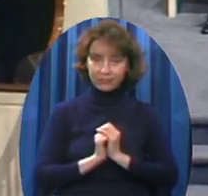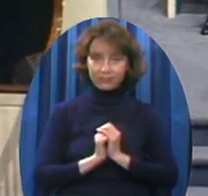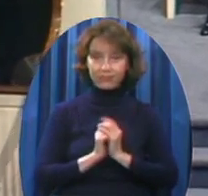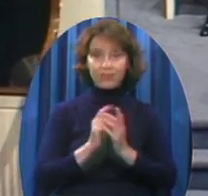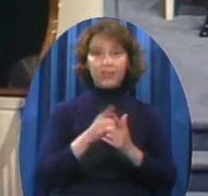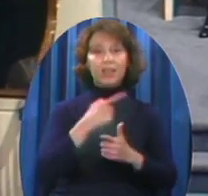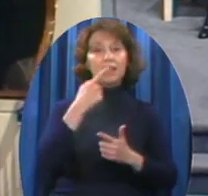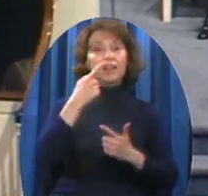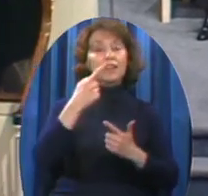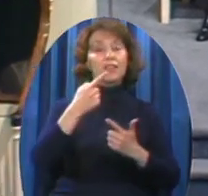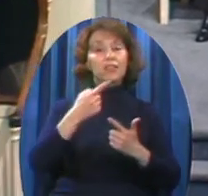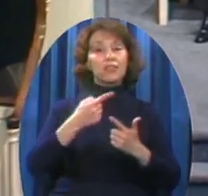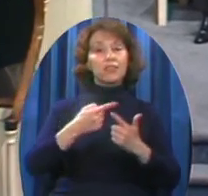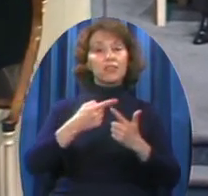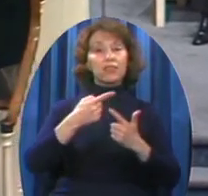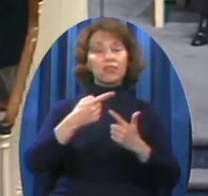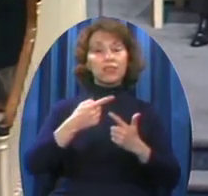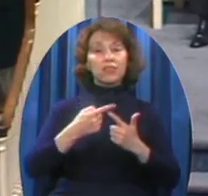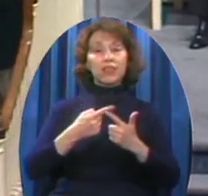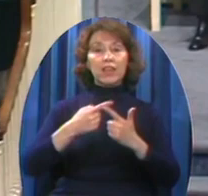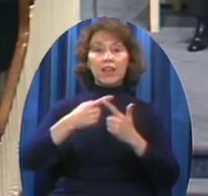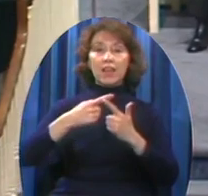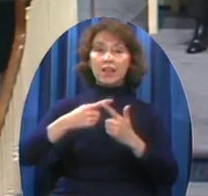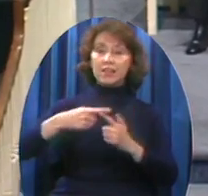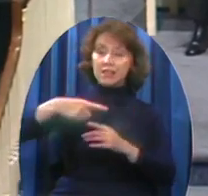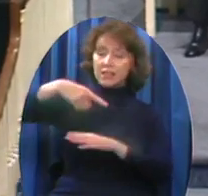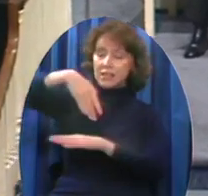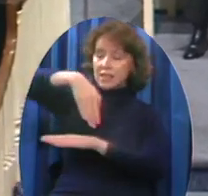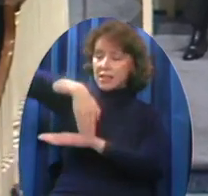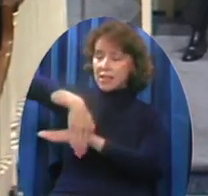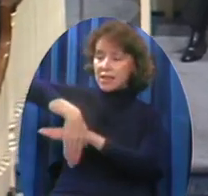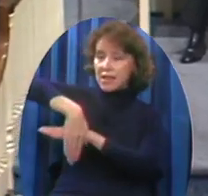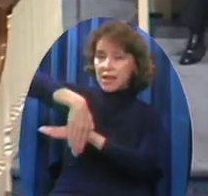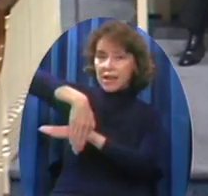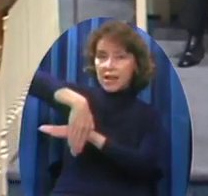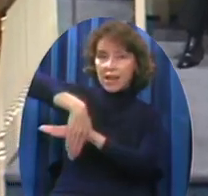Then late one evening,